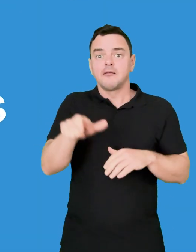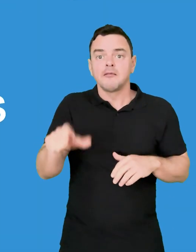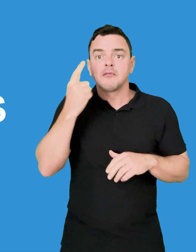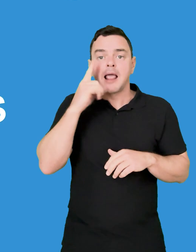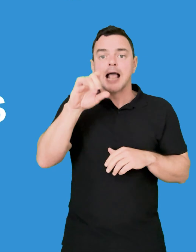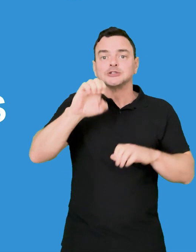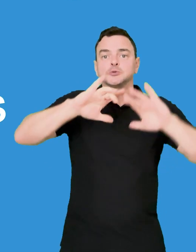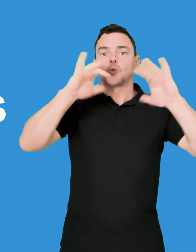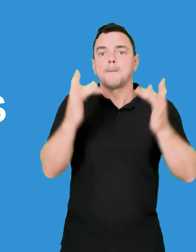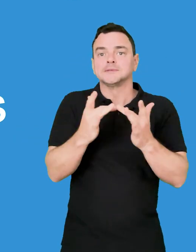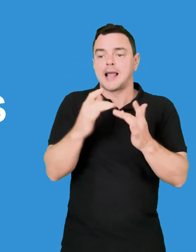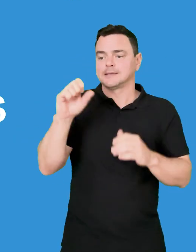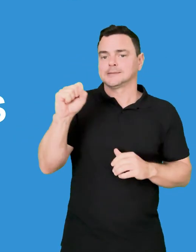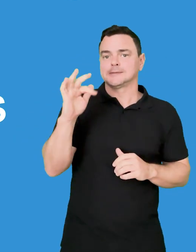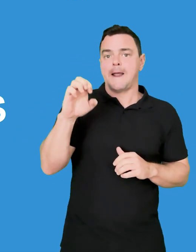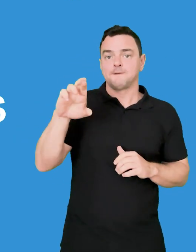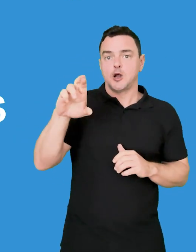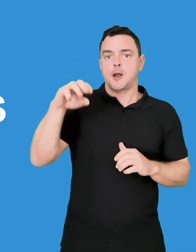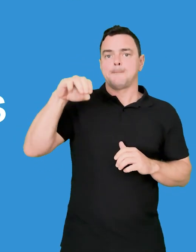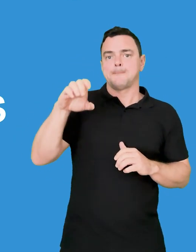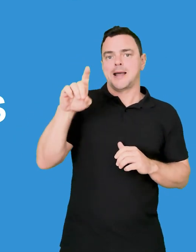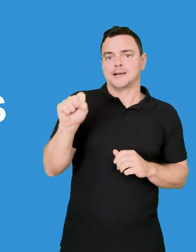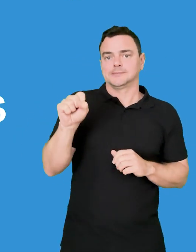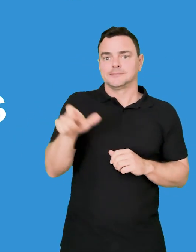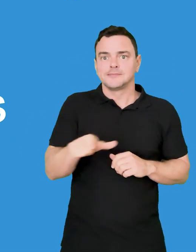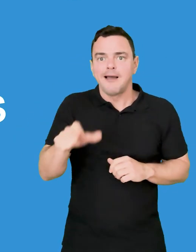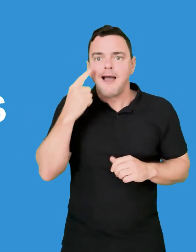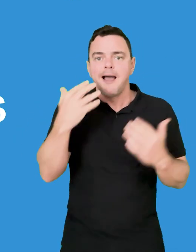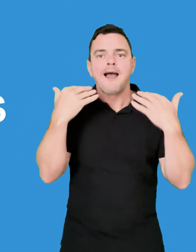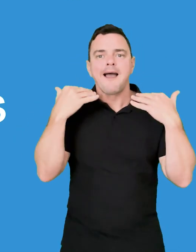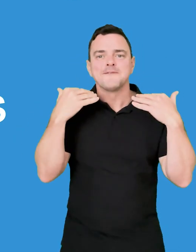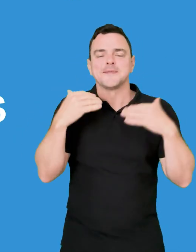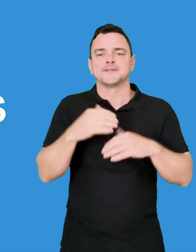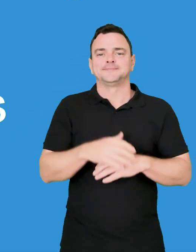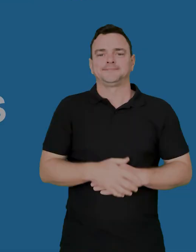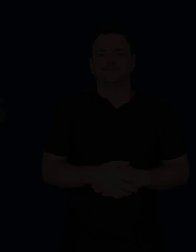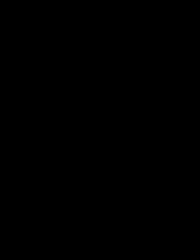www.hse.ie/safermeds.